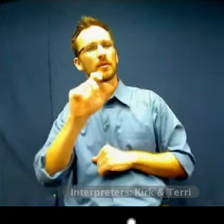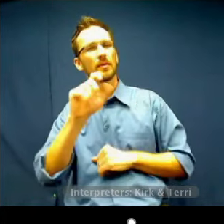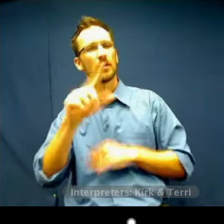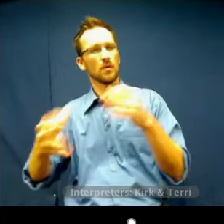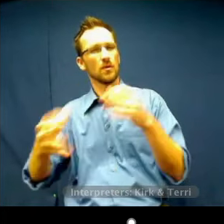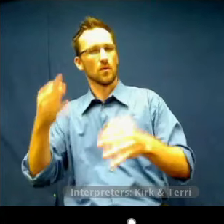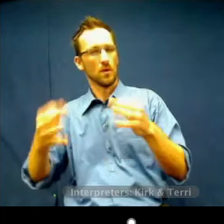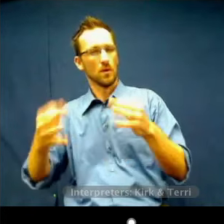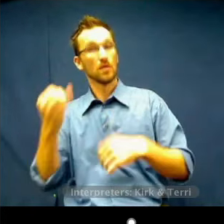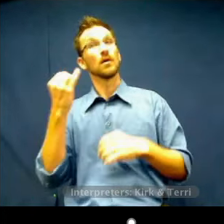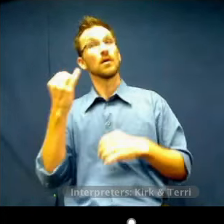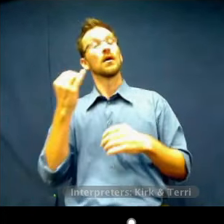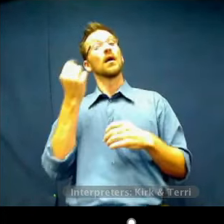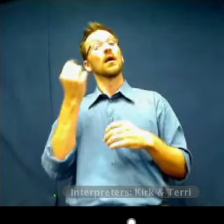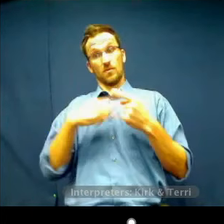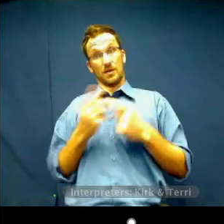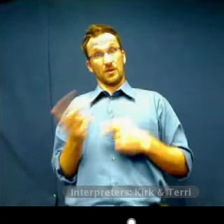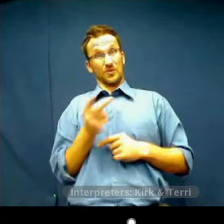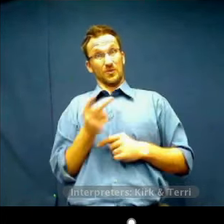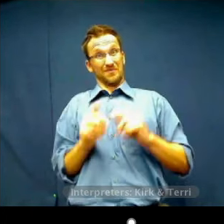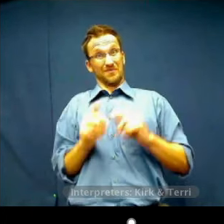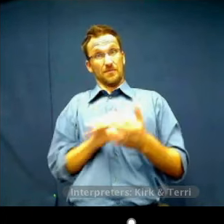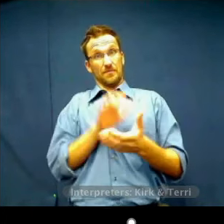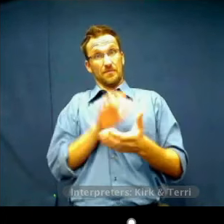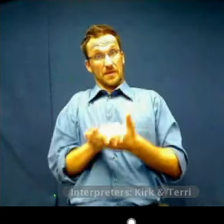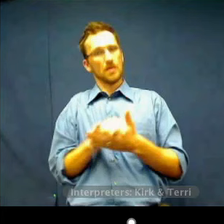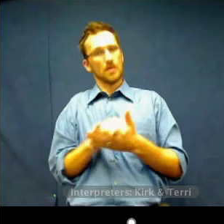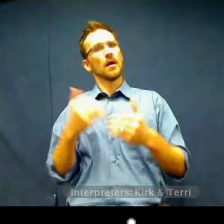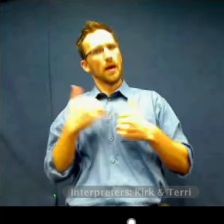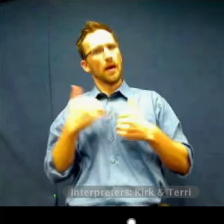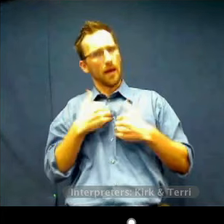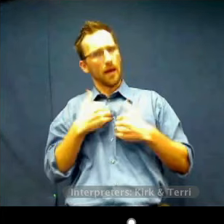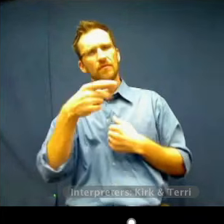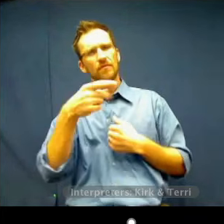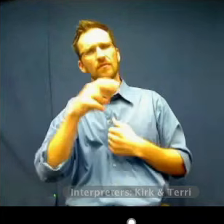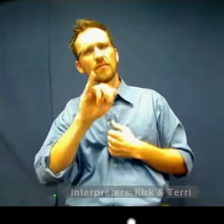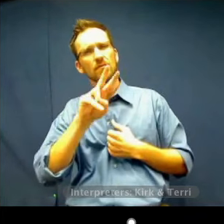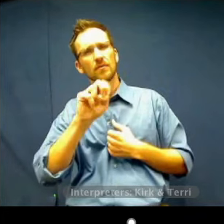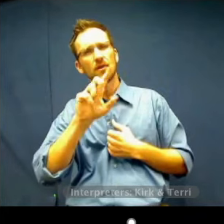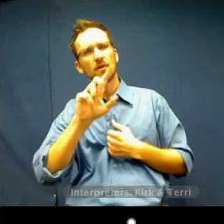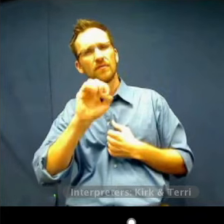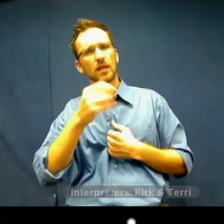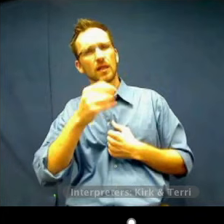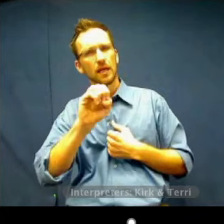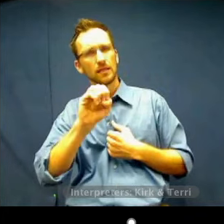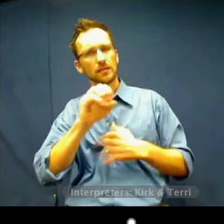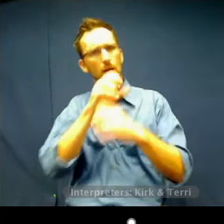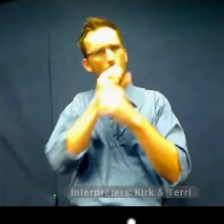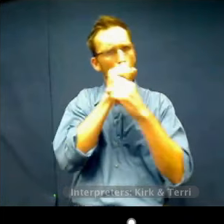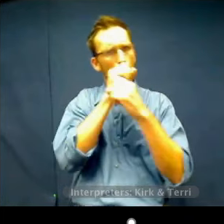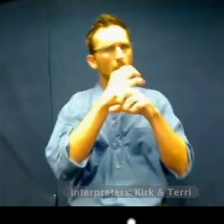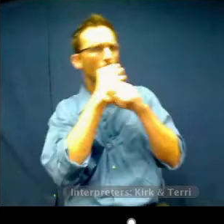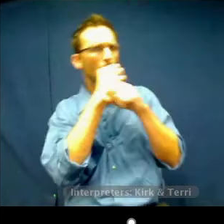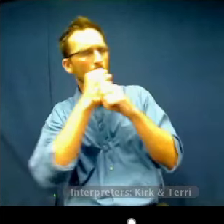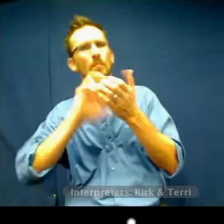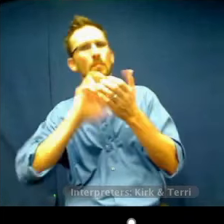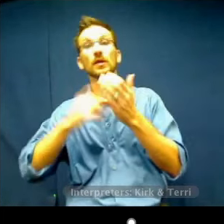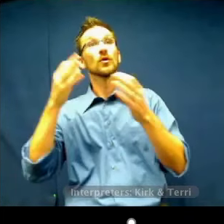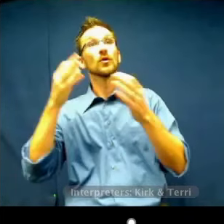are privileges. The marital communications privilege you can't be forced, your spouse can't be